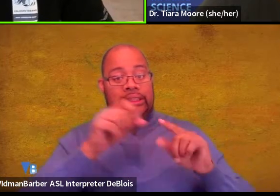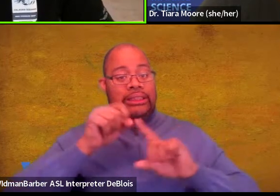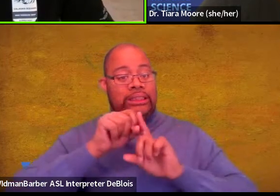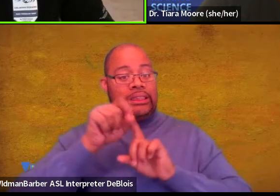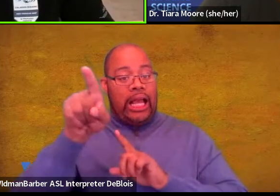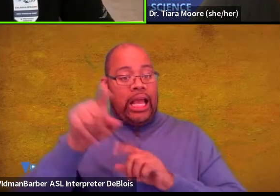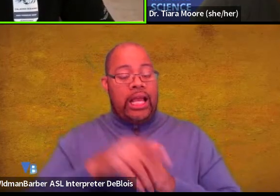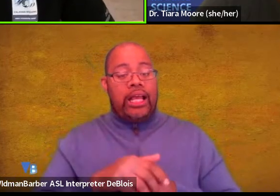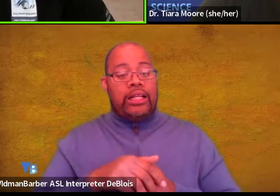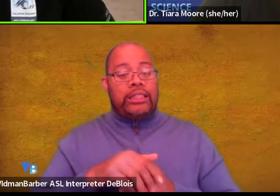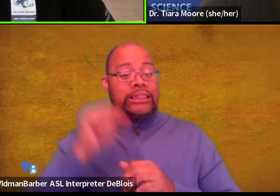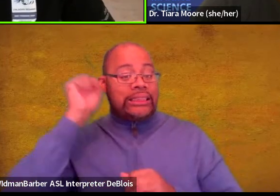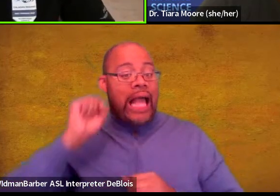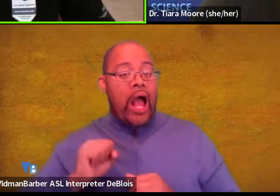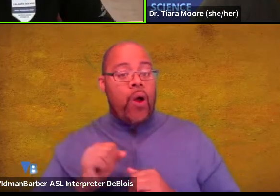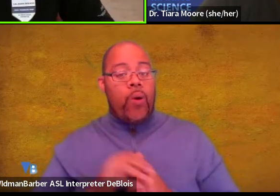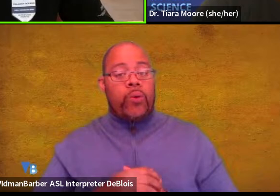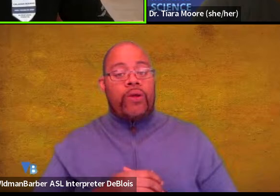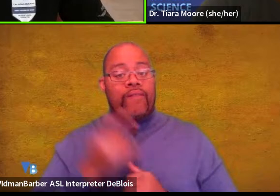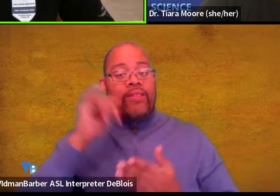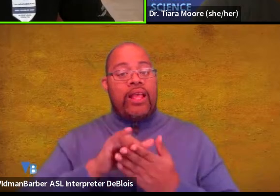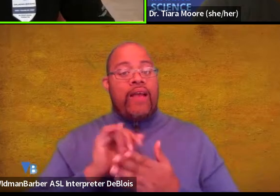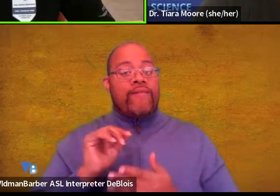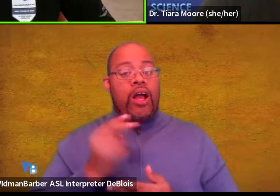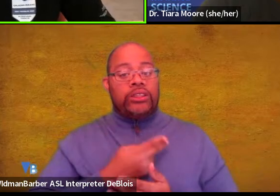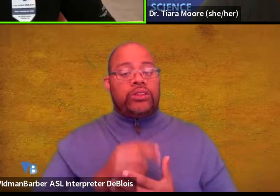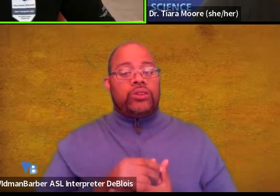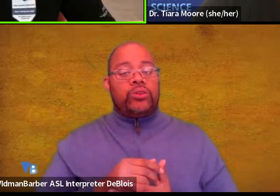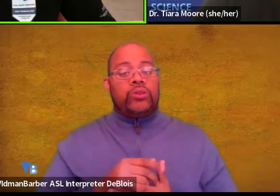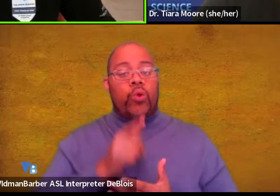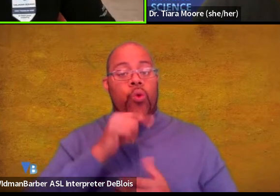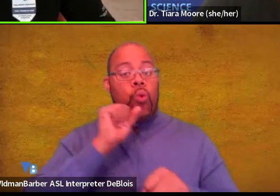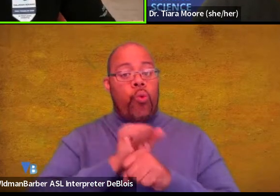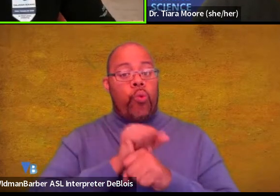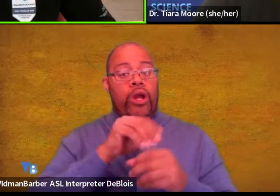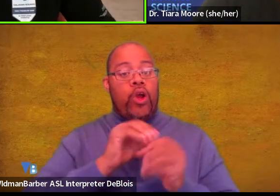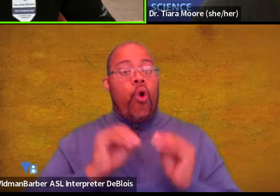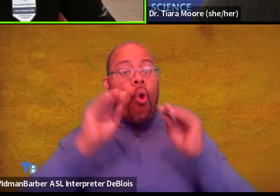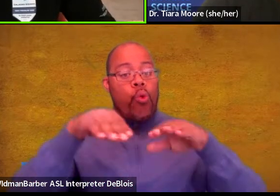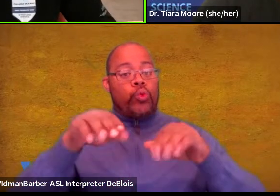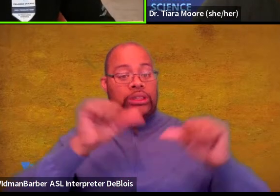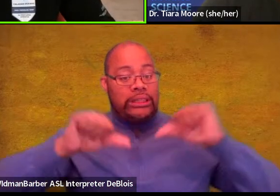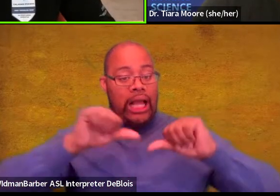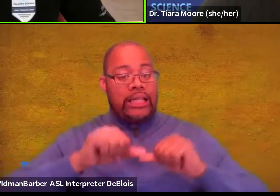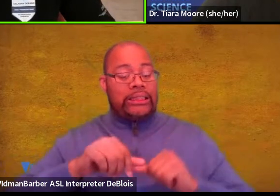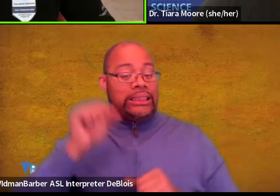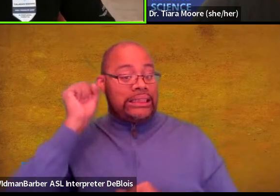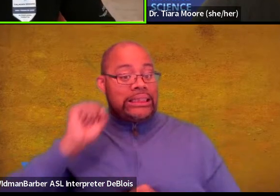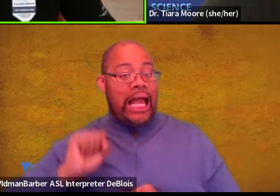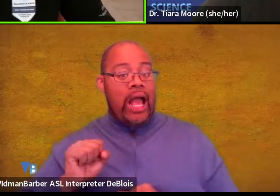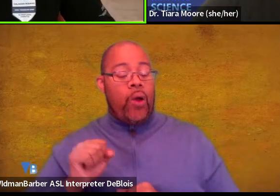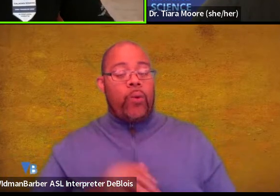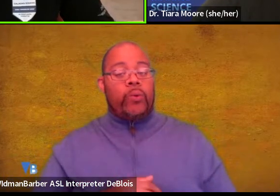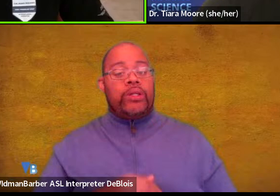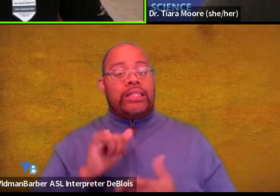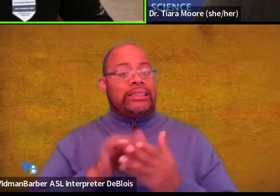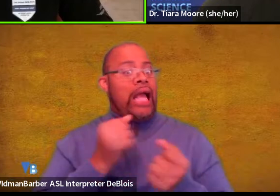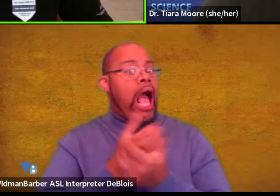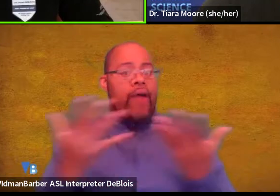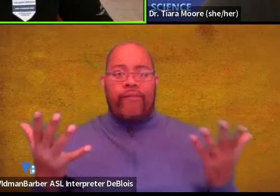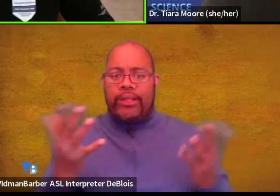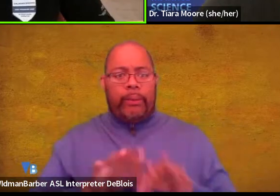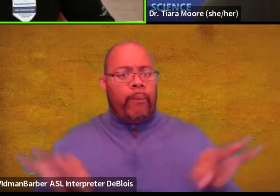out acoustics. And for those of us who work in ocean science, sound or acoustics is